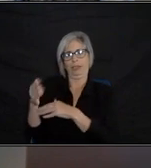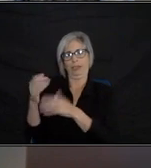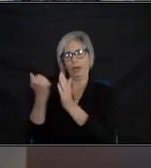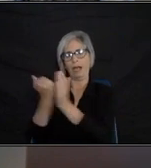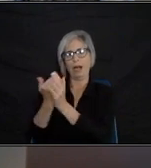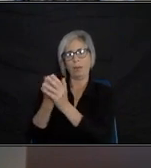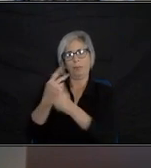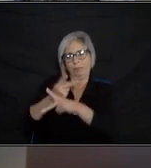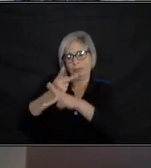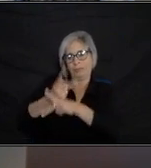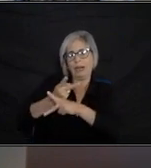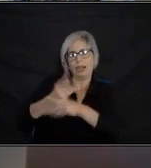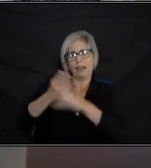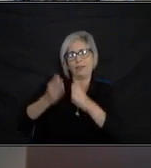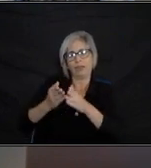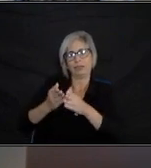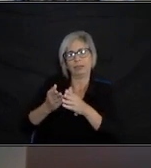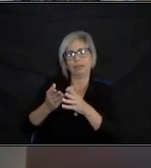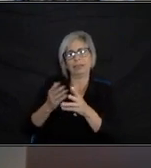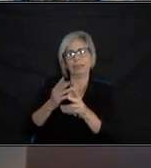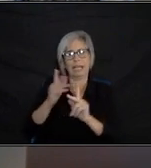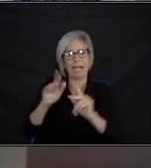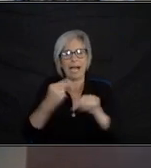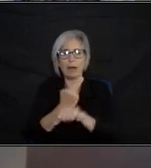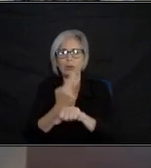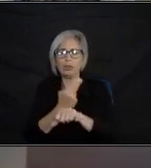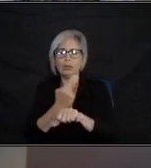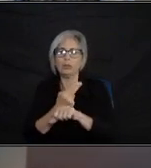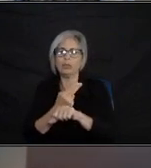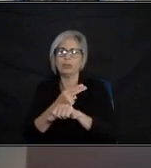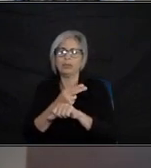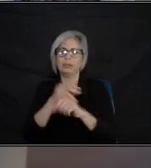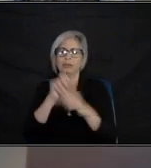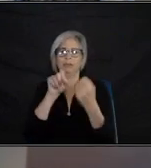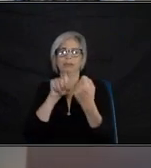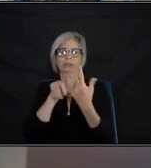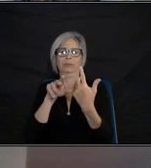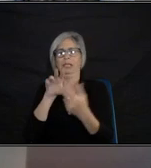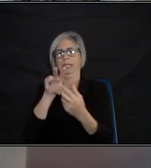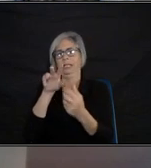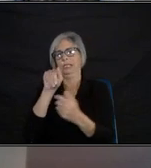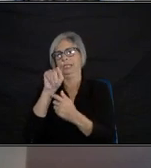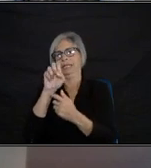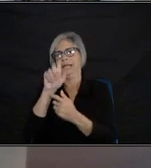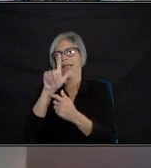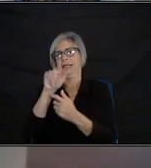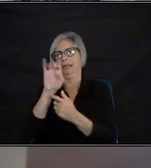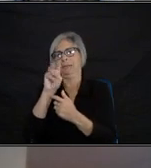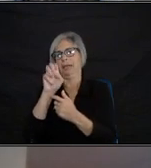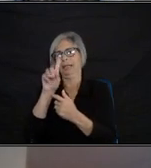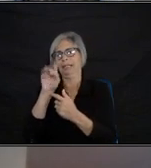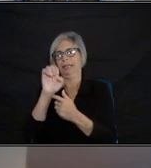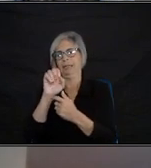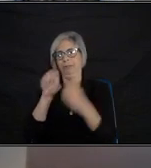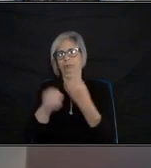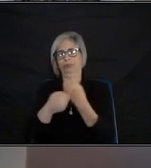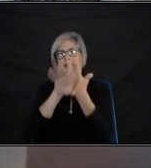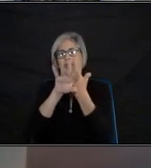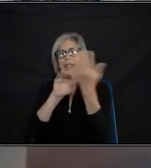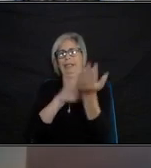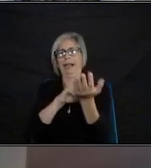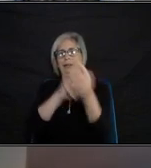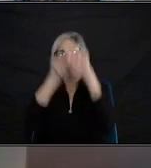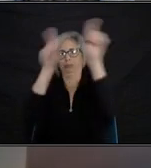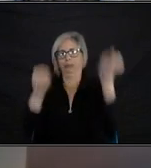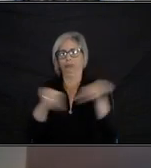caregivers and caregivee population how to use telemedicine and move forward with that. On September